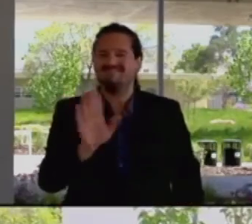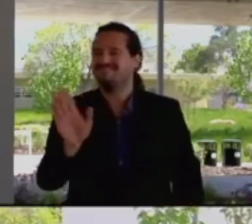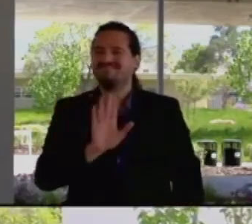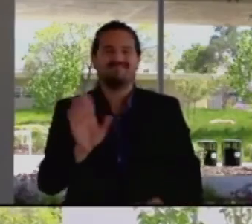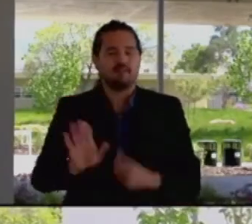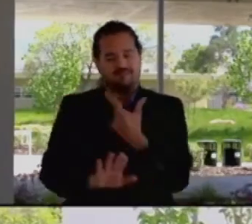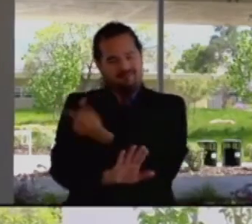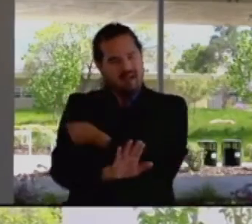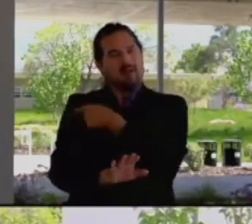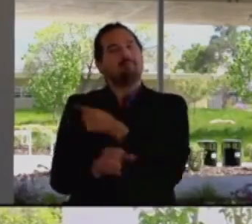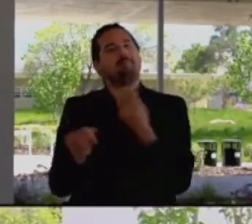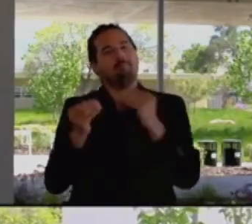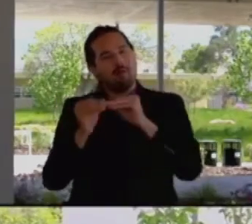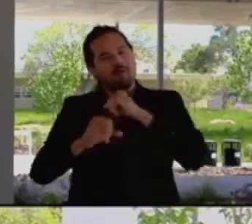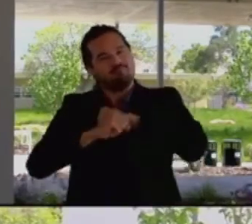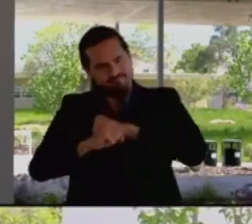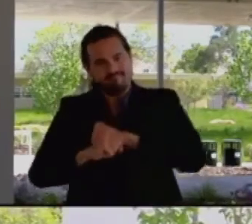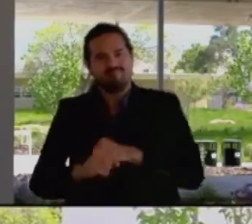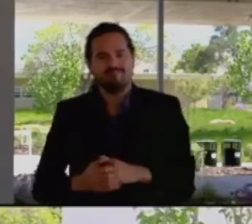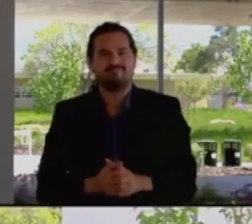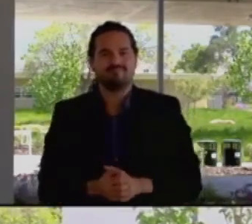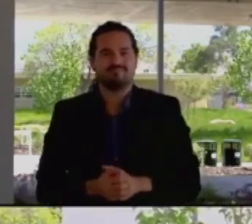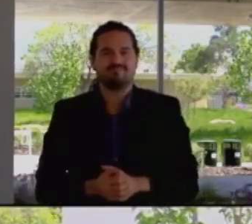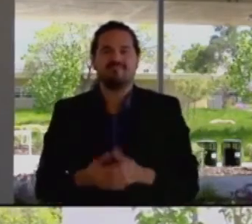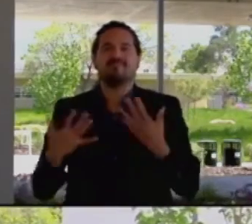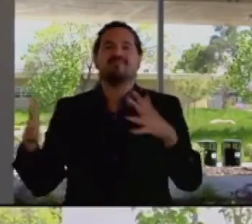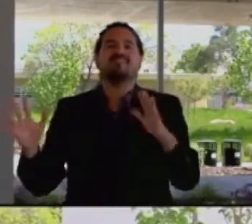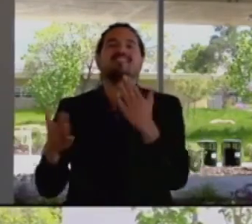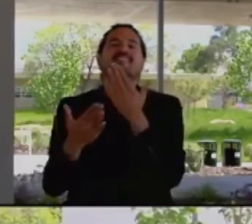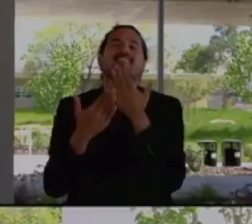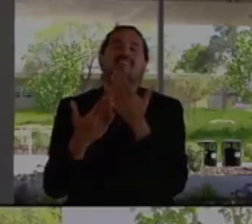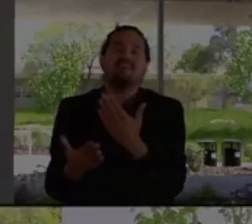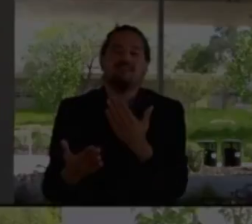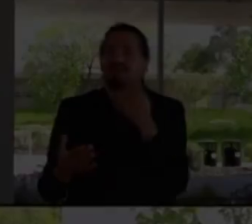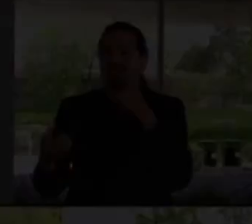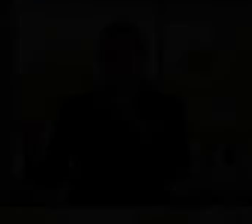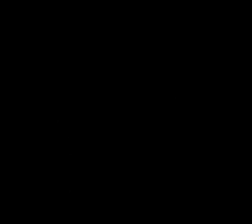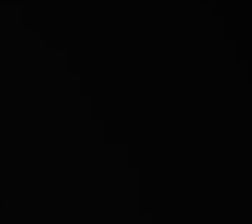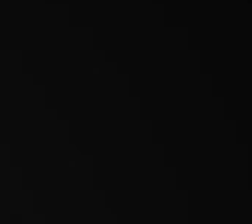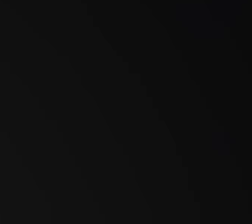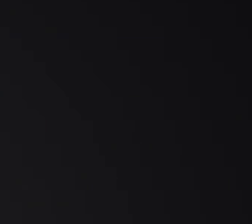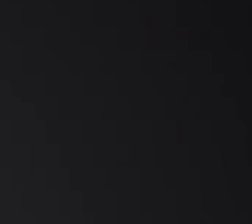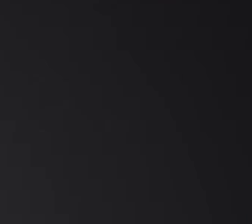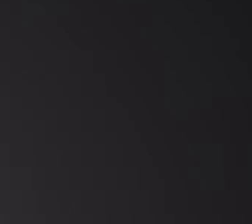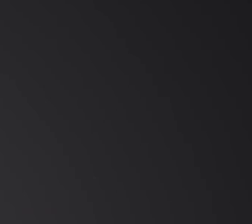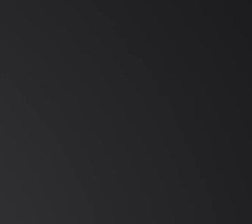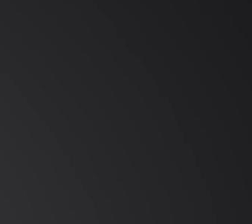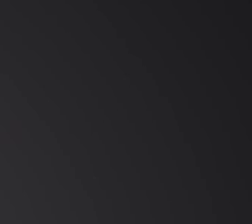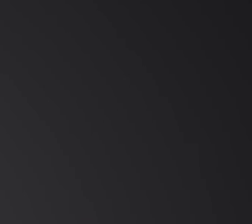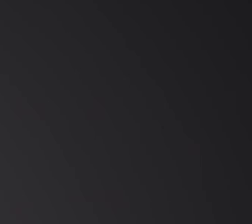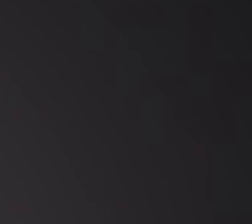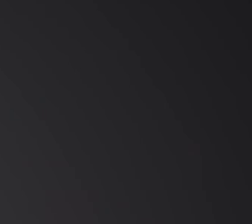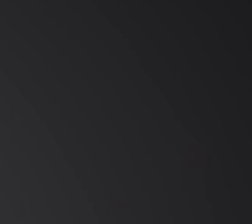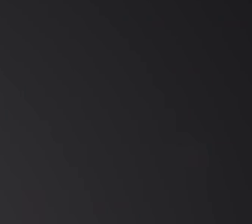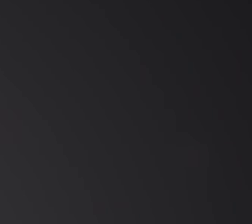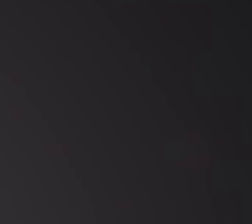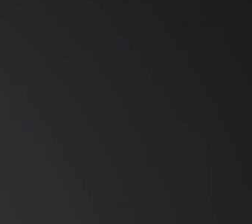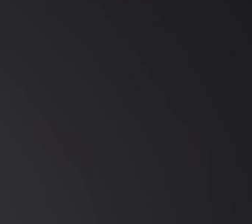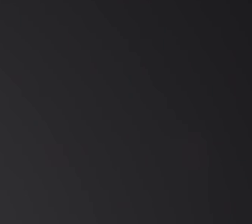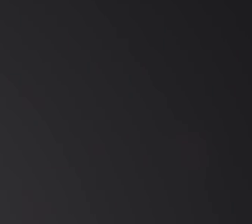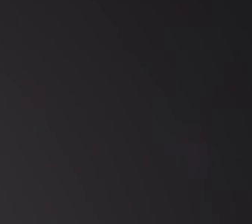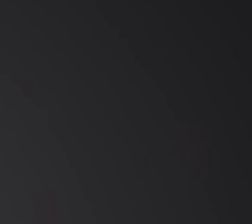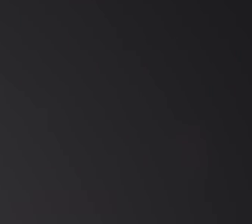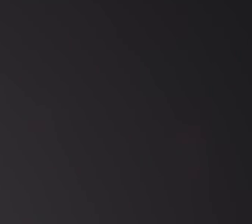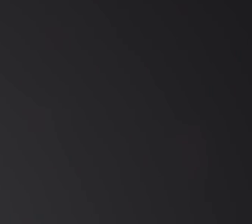All right, thank you so much. That will conclude our press conference in English and American Sign Language. For the latest